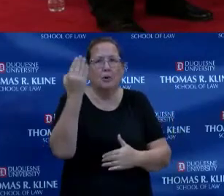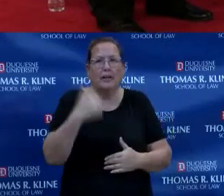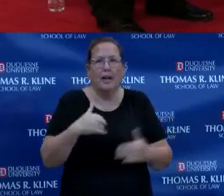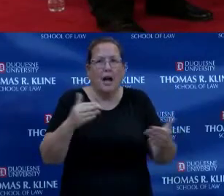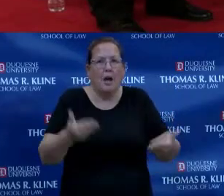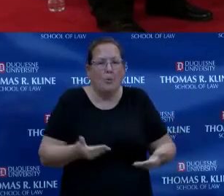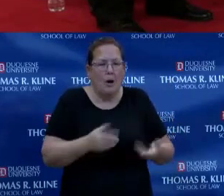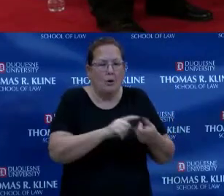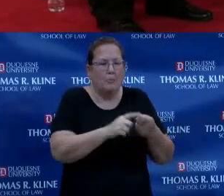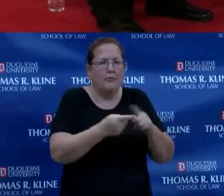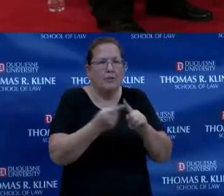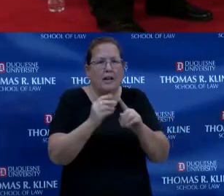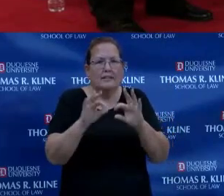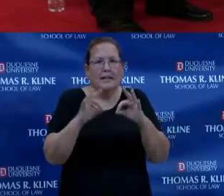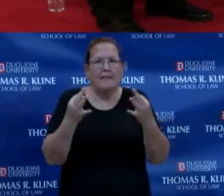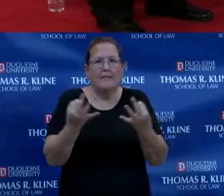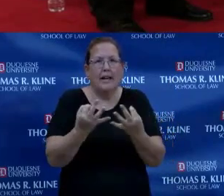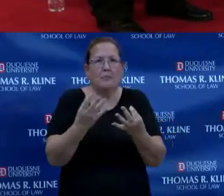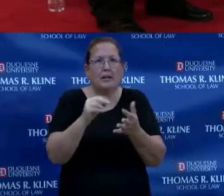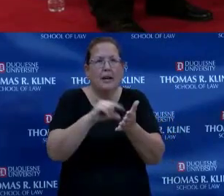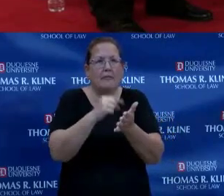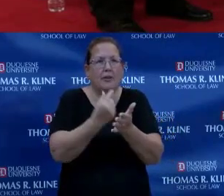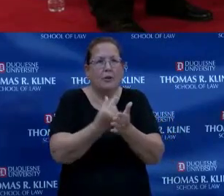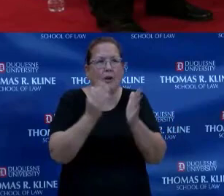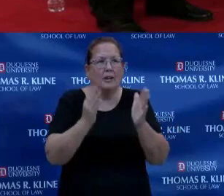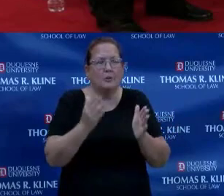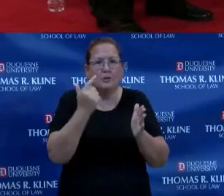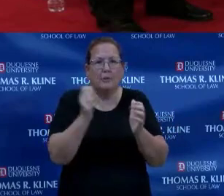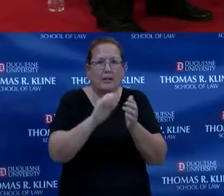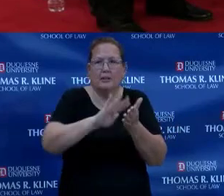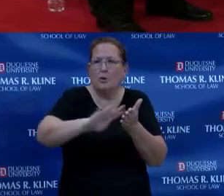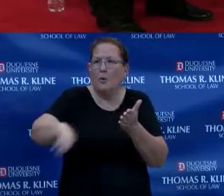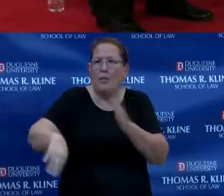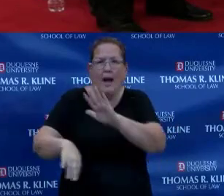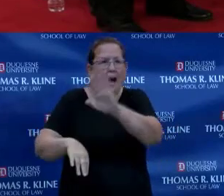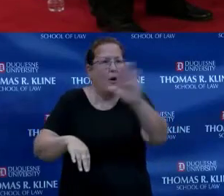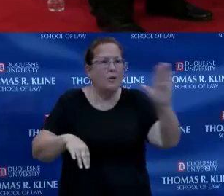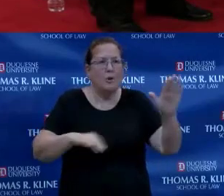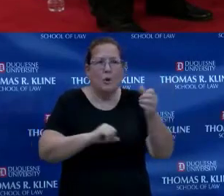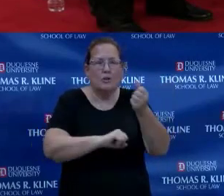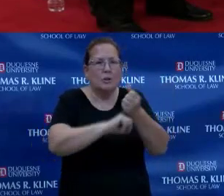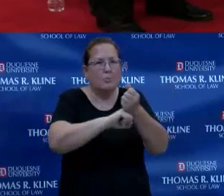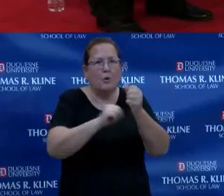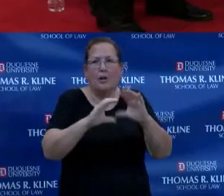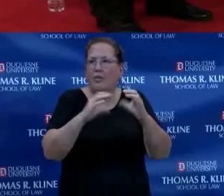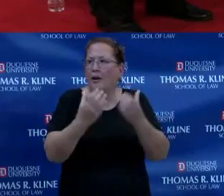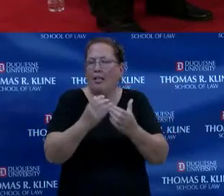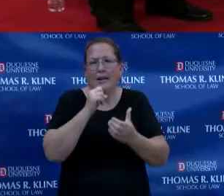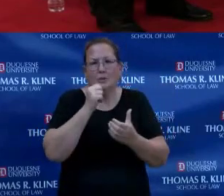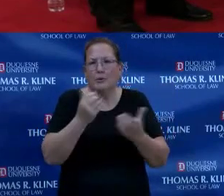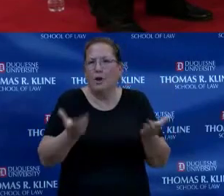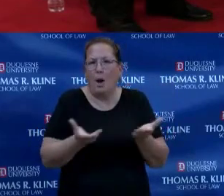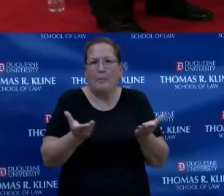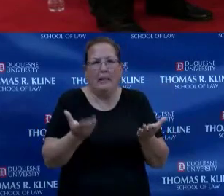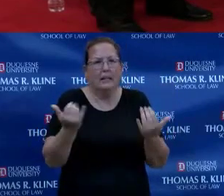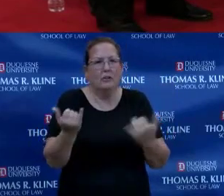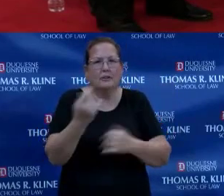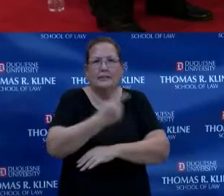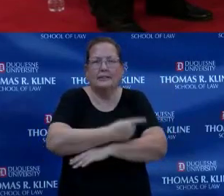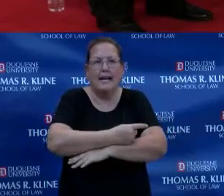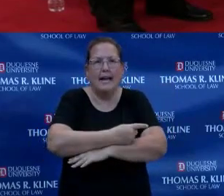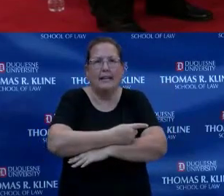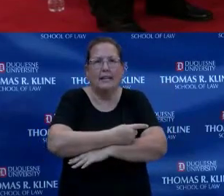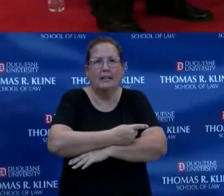and families of the graduates because without your support, the class of 2023 would not be here today.